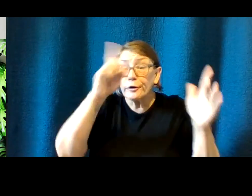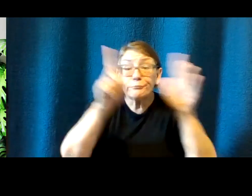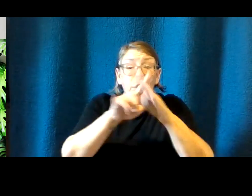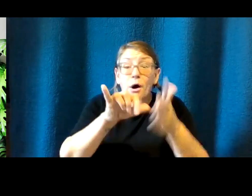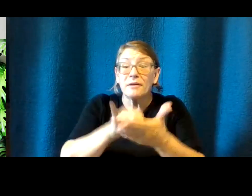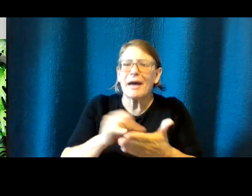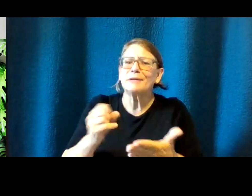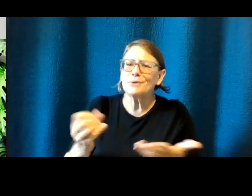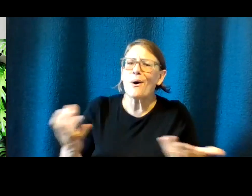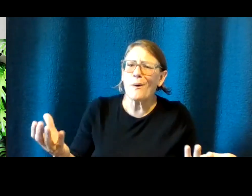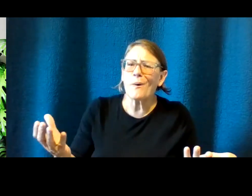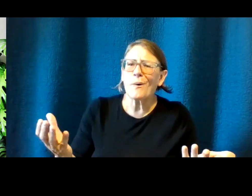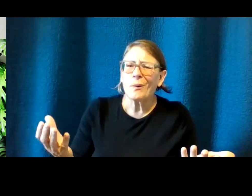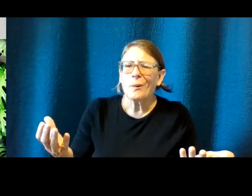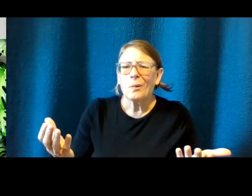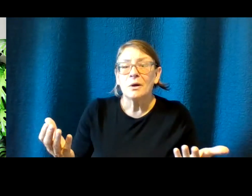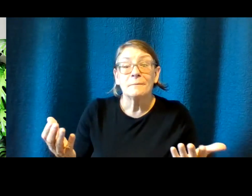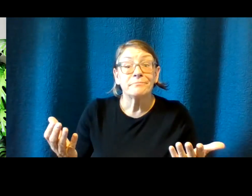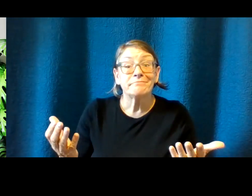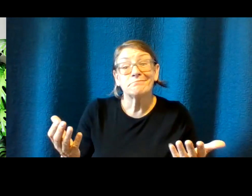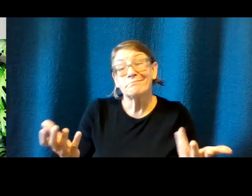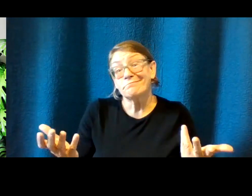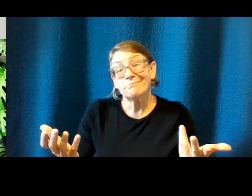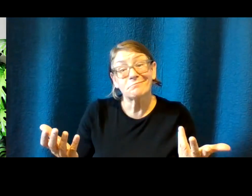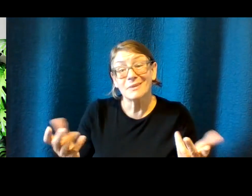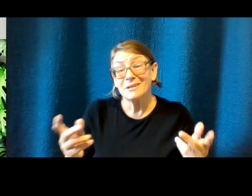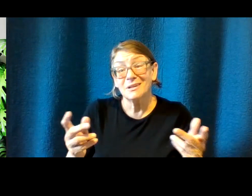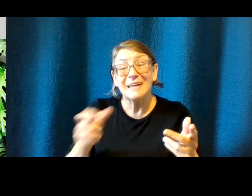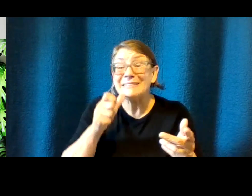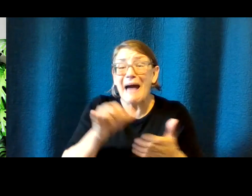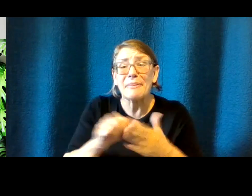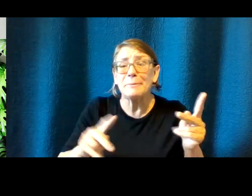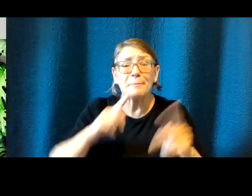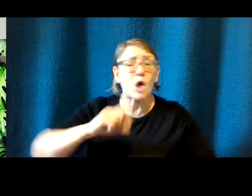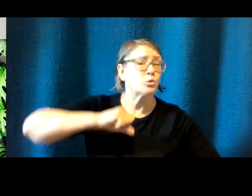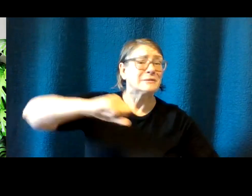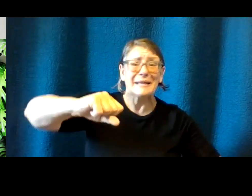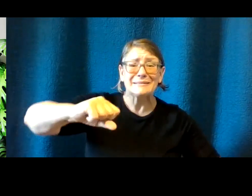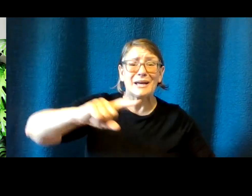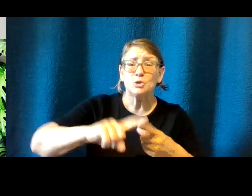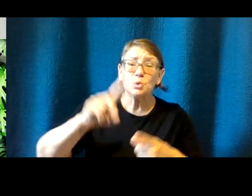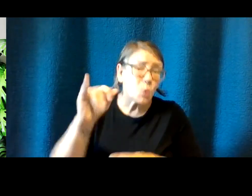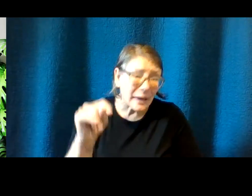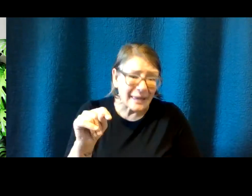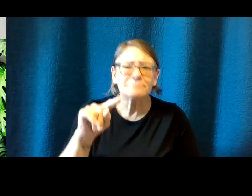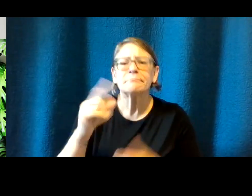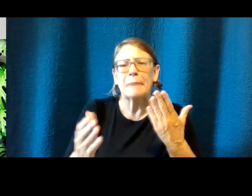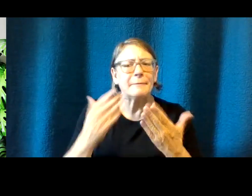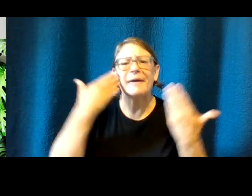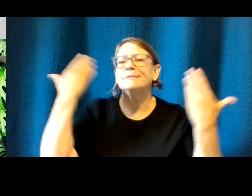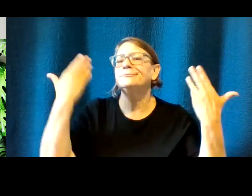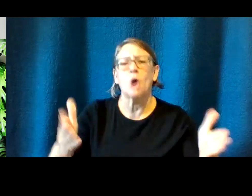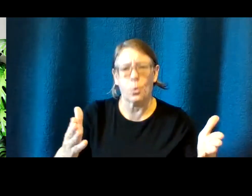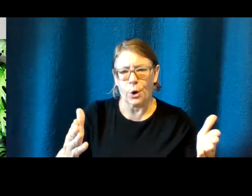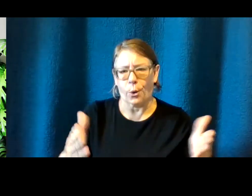again, it's not that people don't want to do it, they just don't know that they're excluding people or making it harder for them